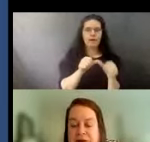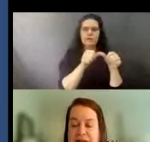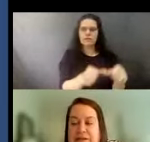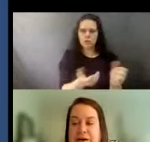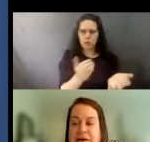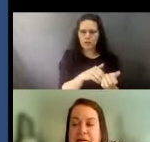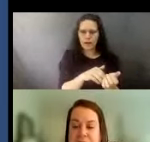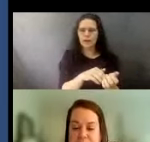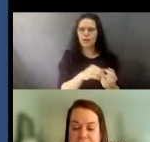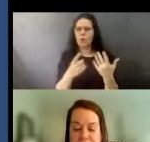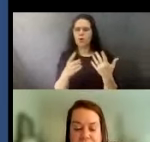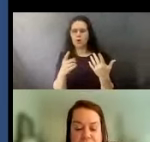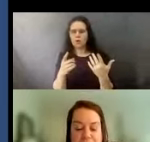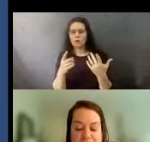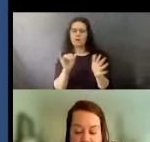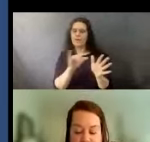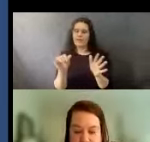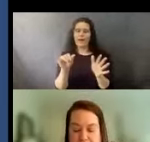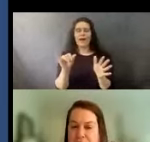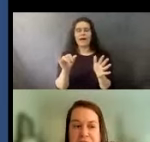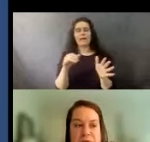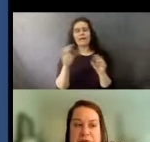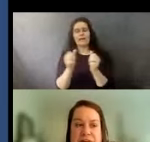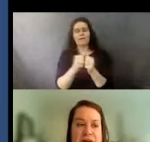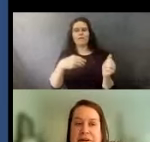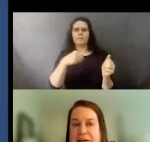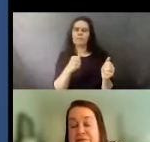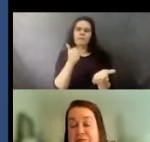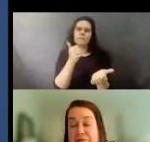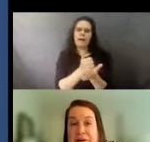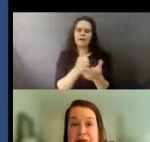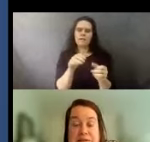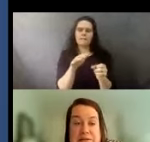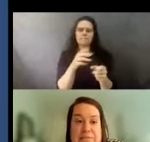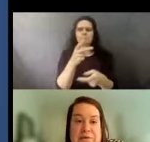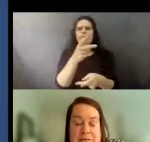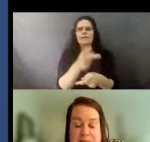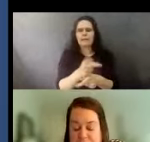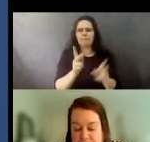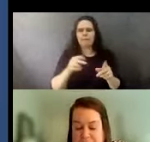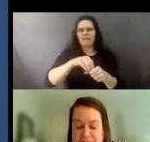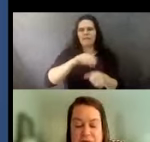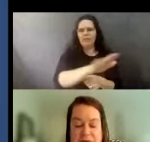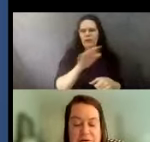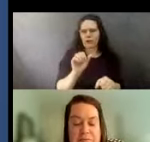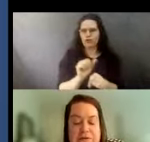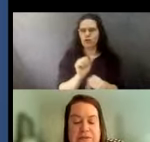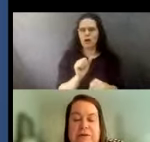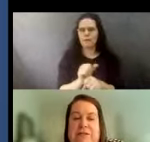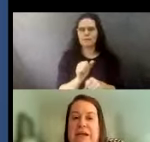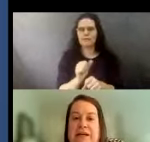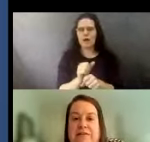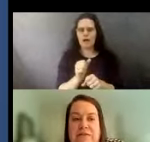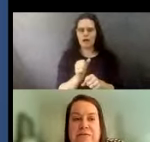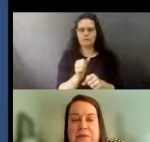of what Claudia was mentioning. There are, you know, in terms of what you as a person who asked this question or a